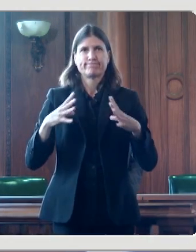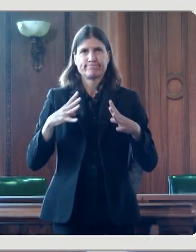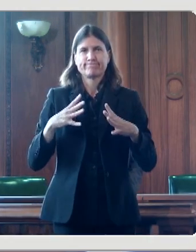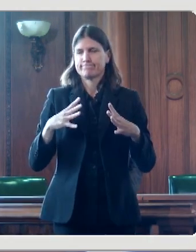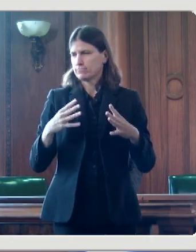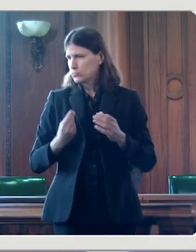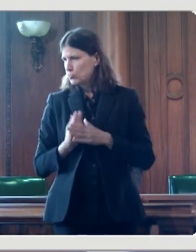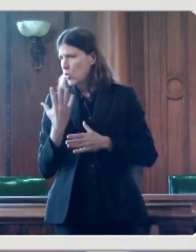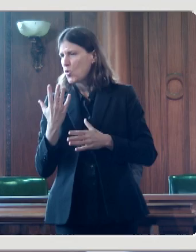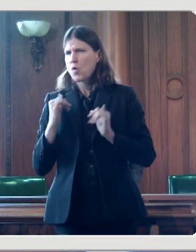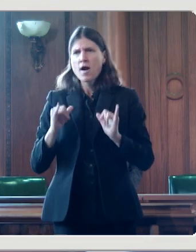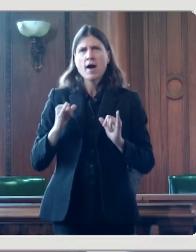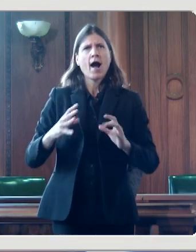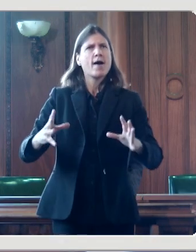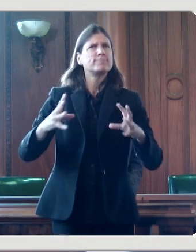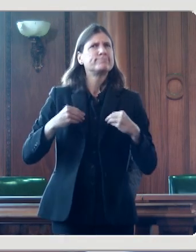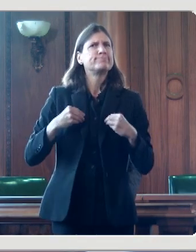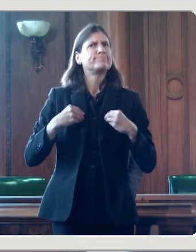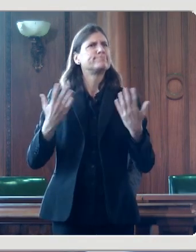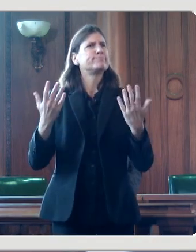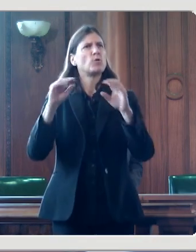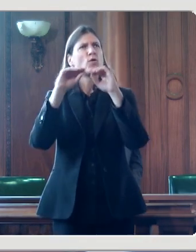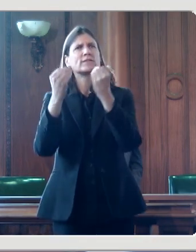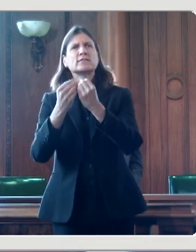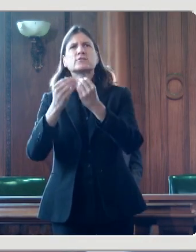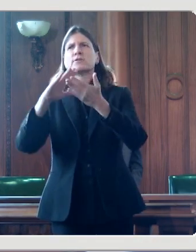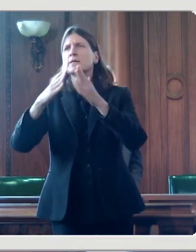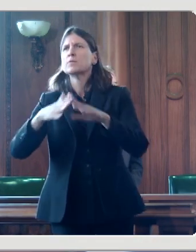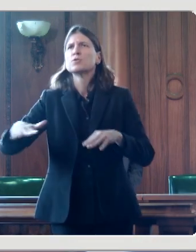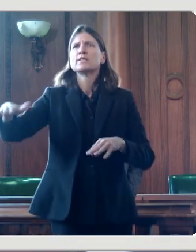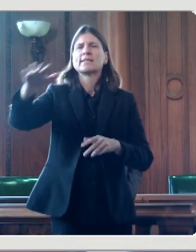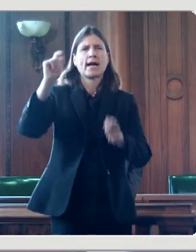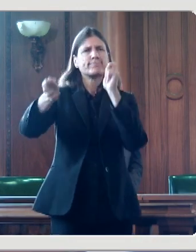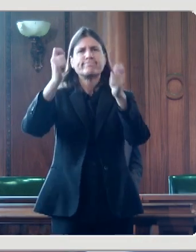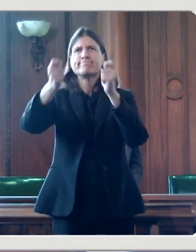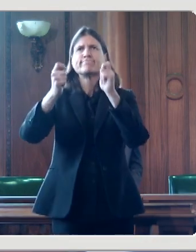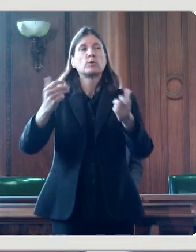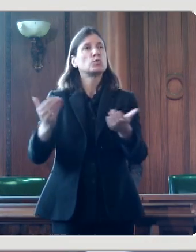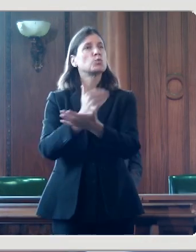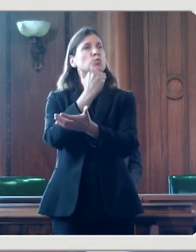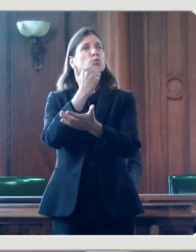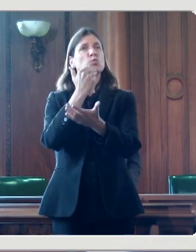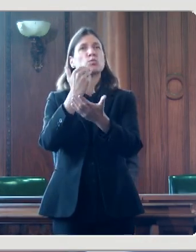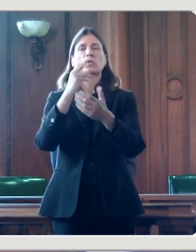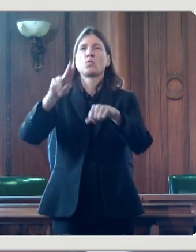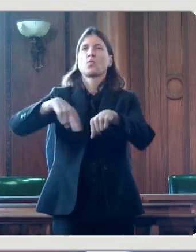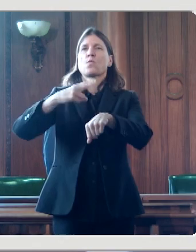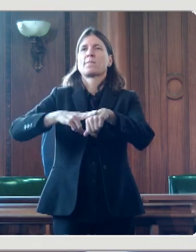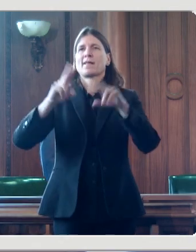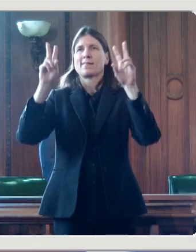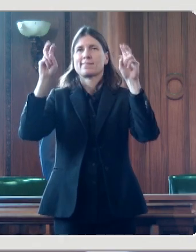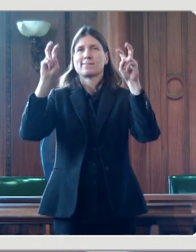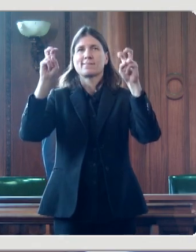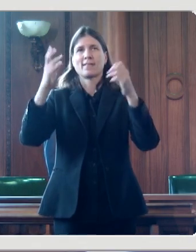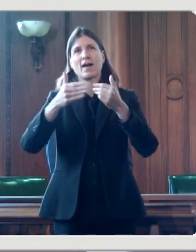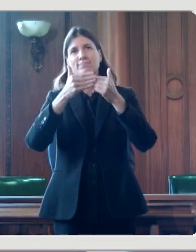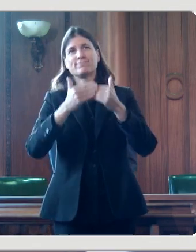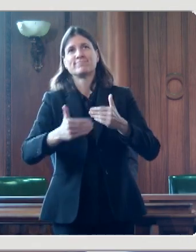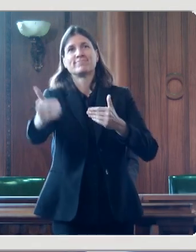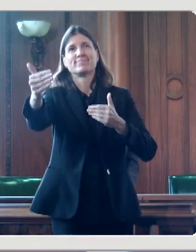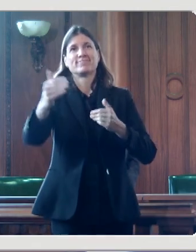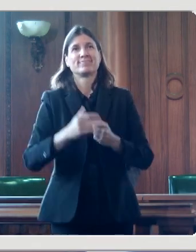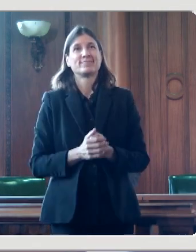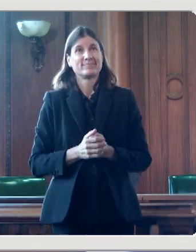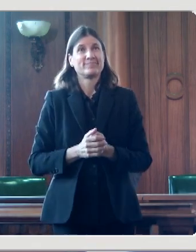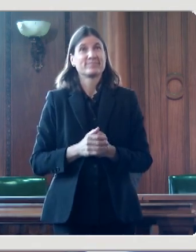organizations, by supporting efforts along the 5 domains of post-traumatic growth. That includes the development